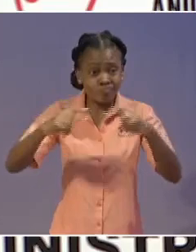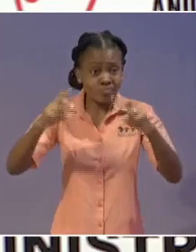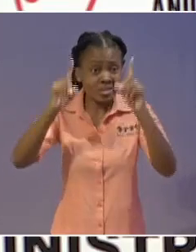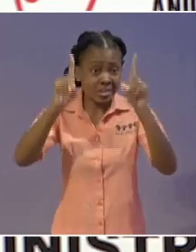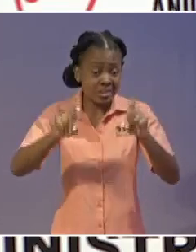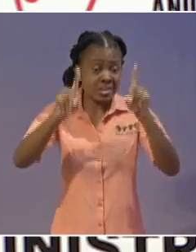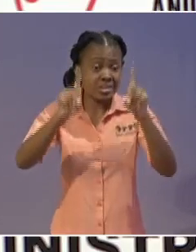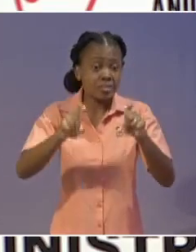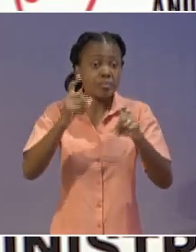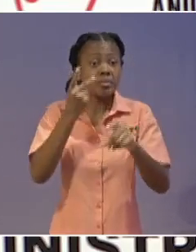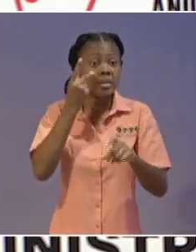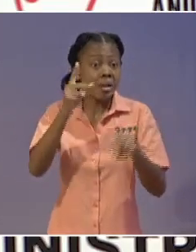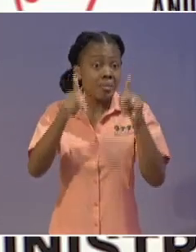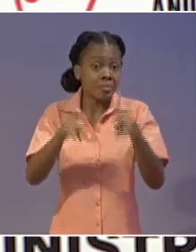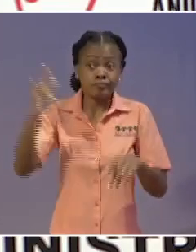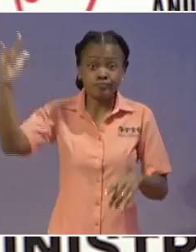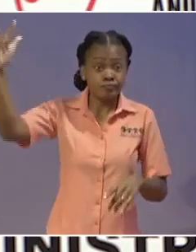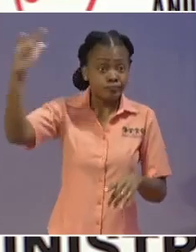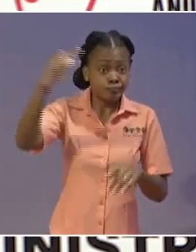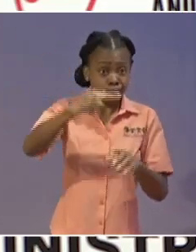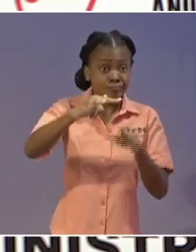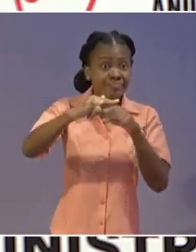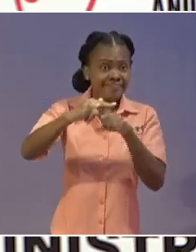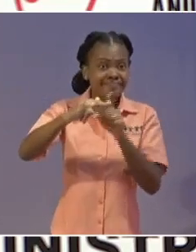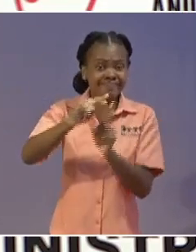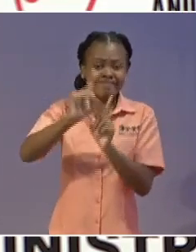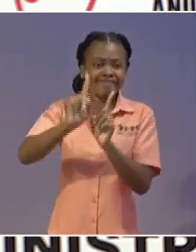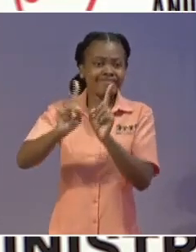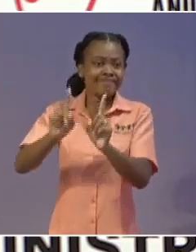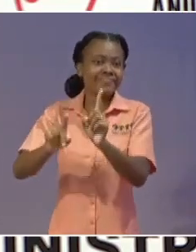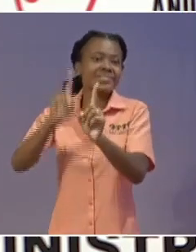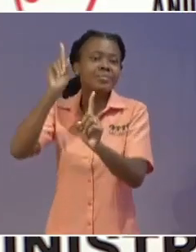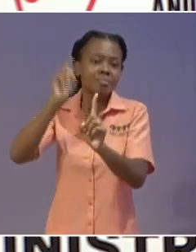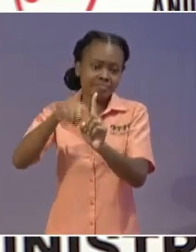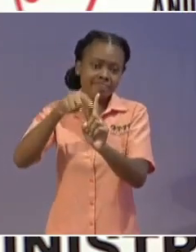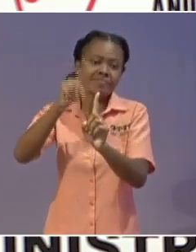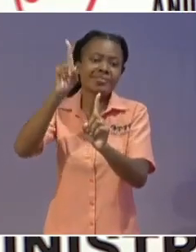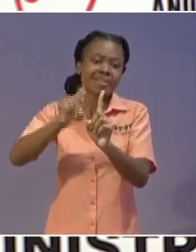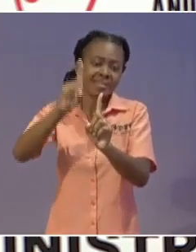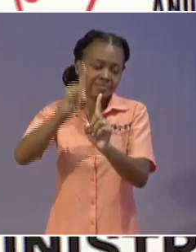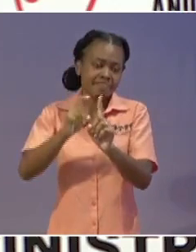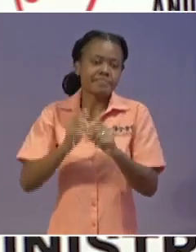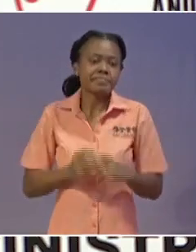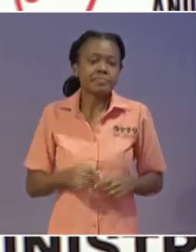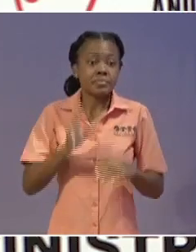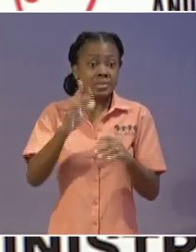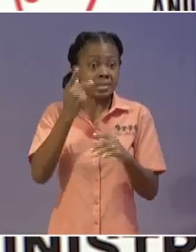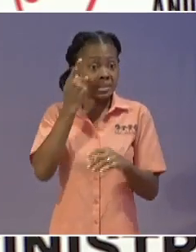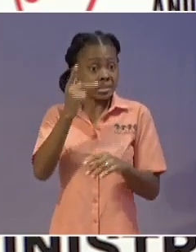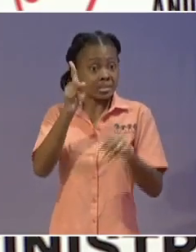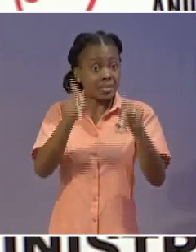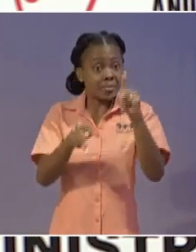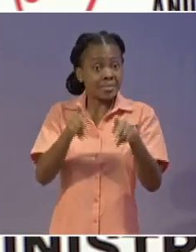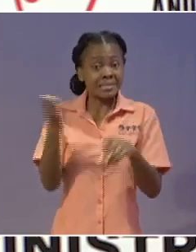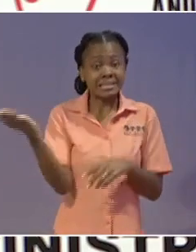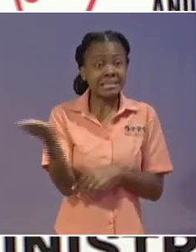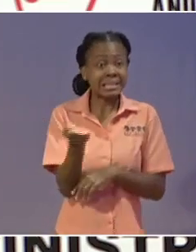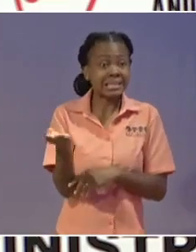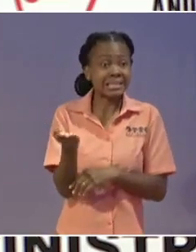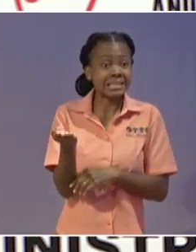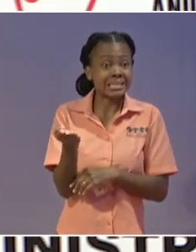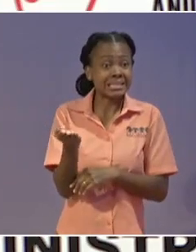said. We also look at unusual presentations, unusual deaths, persons presenting with illnesses